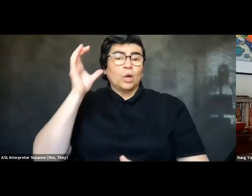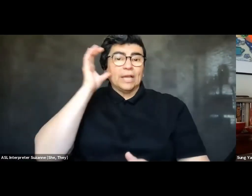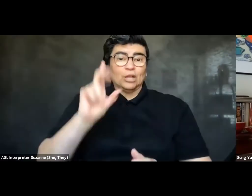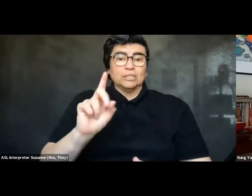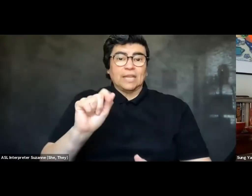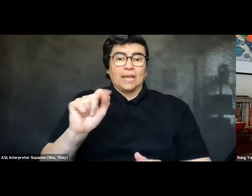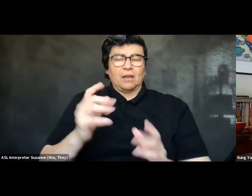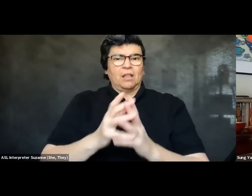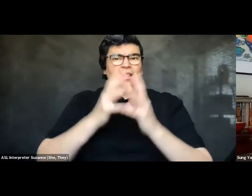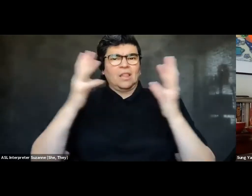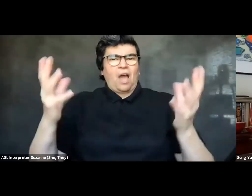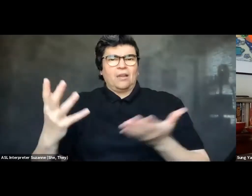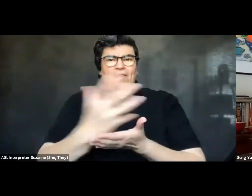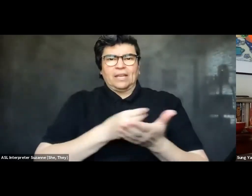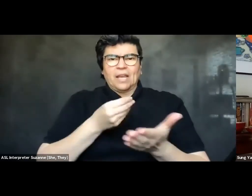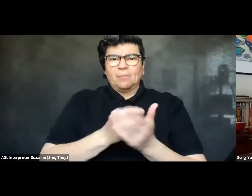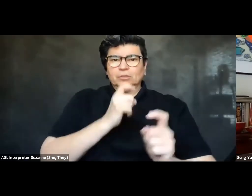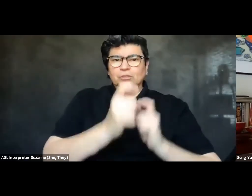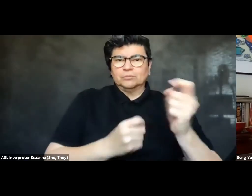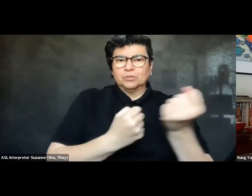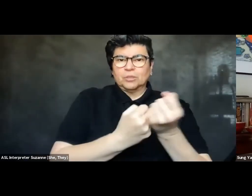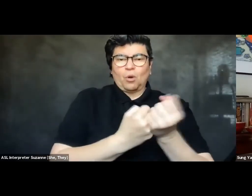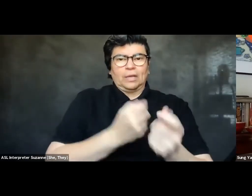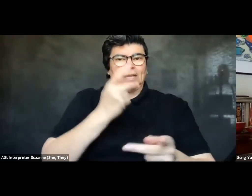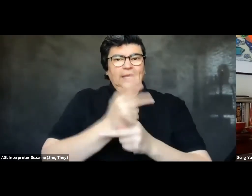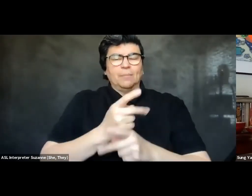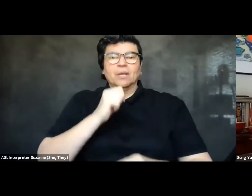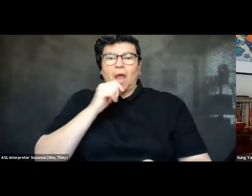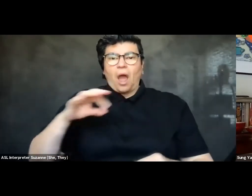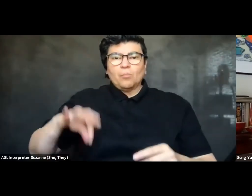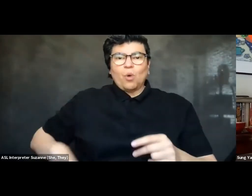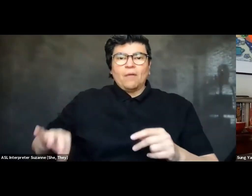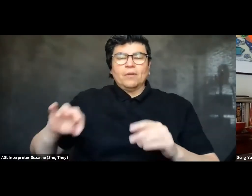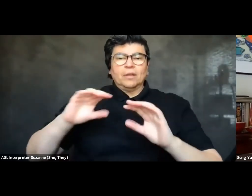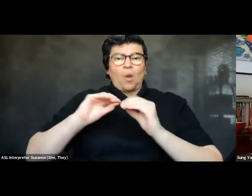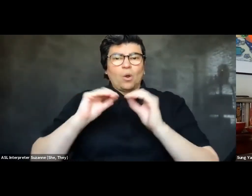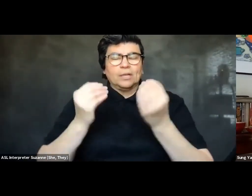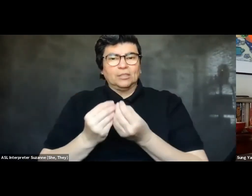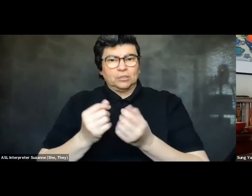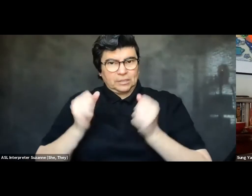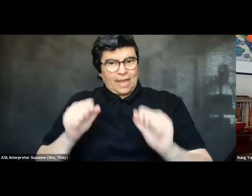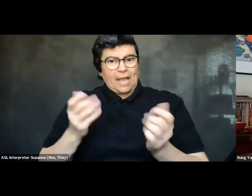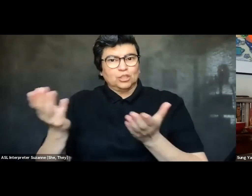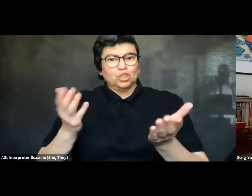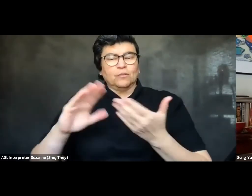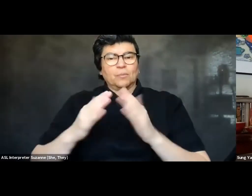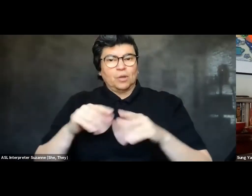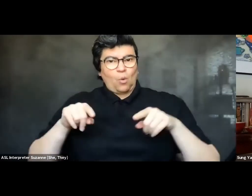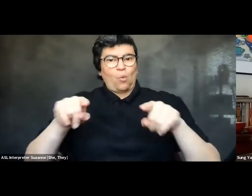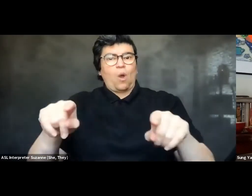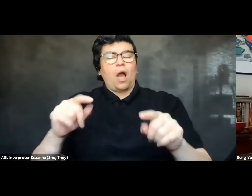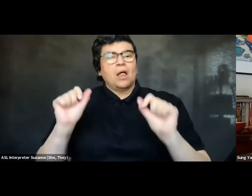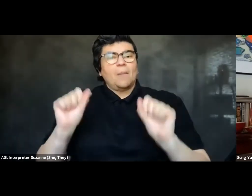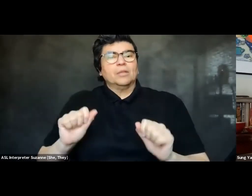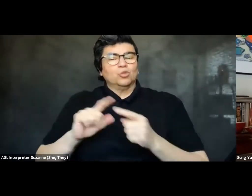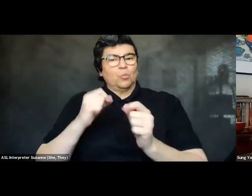of contributed income support are keeping nonprofits able to serve the community while ability